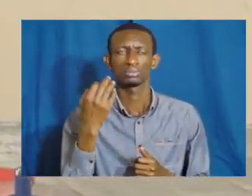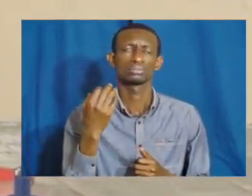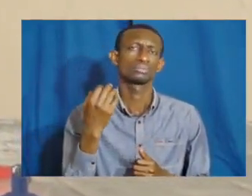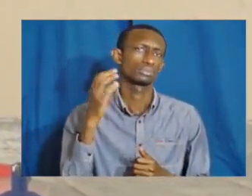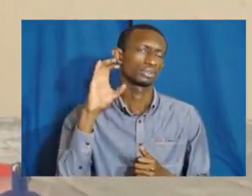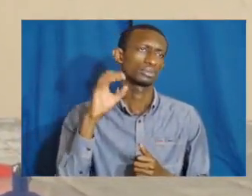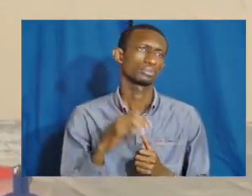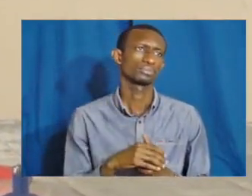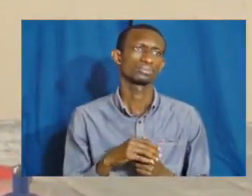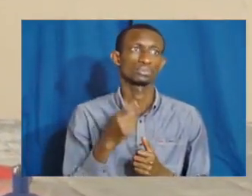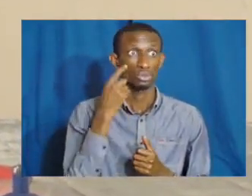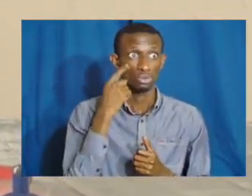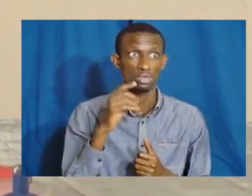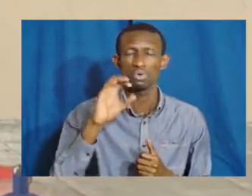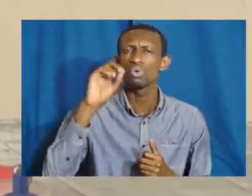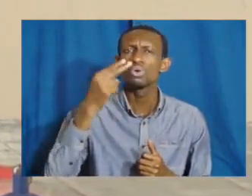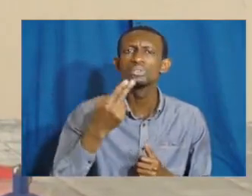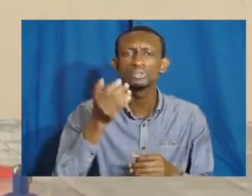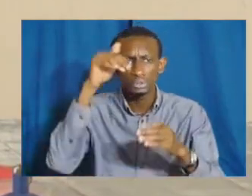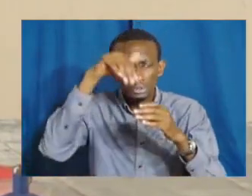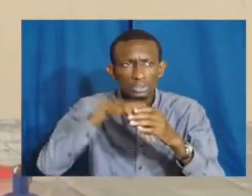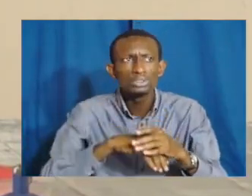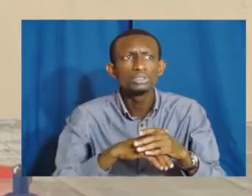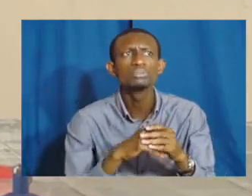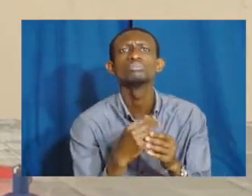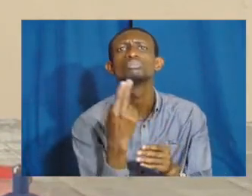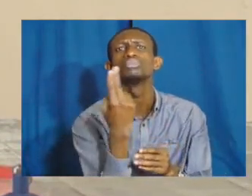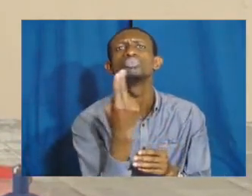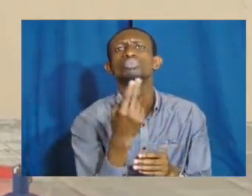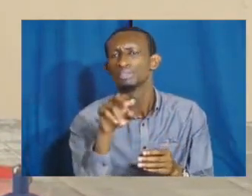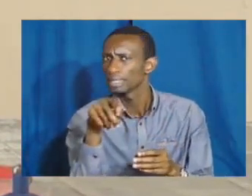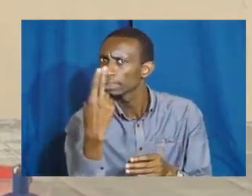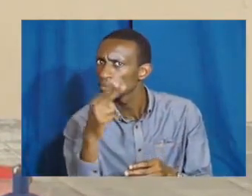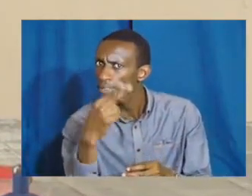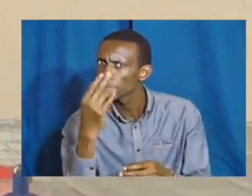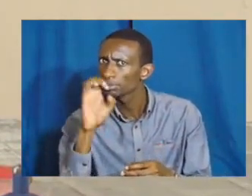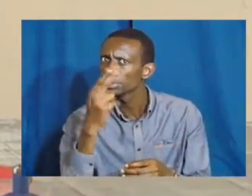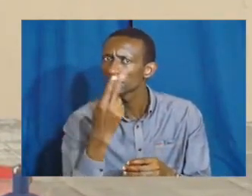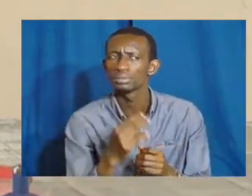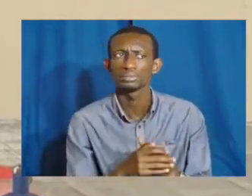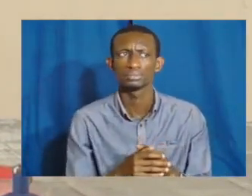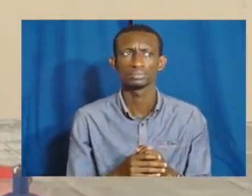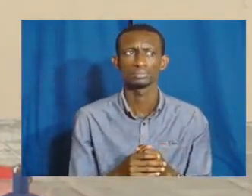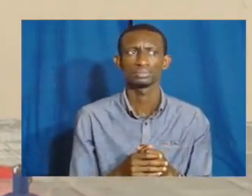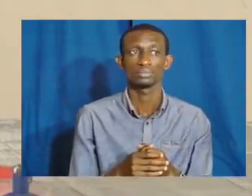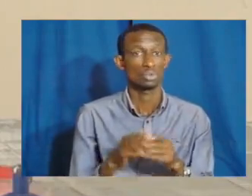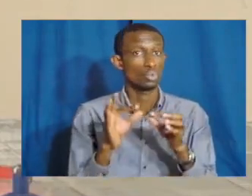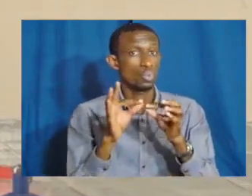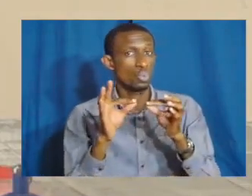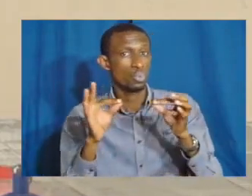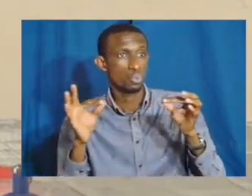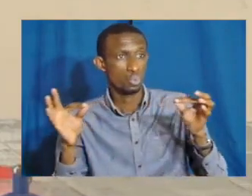one will be on carbon. The OH is on carbon number 2 of the longest chain. So the longest chain is derived from